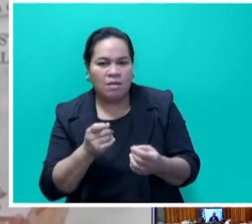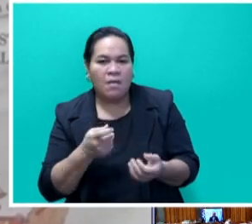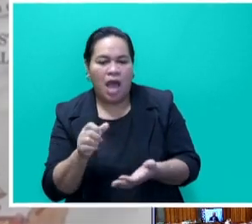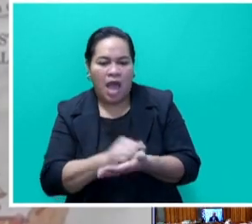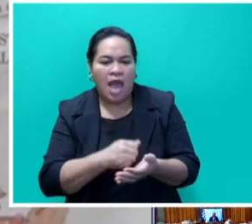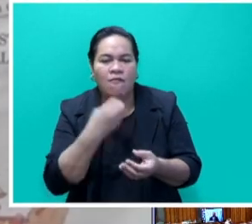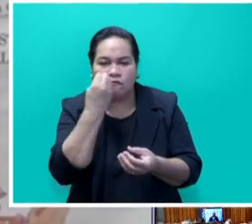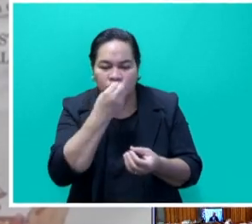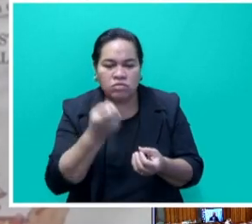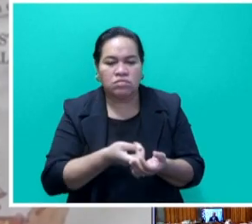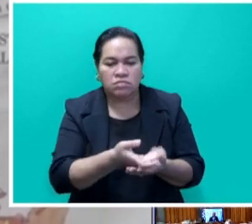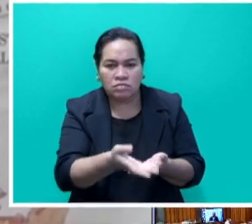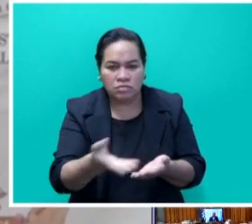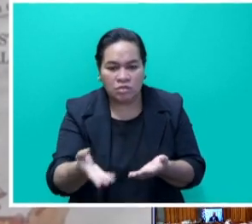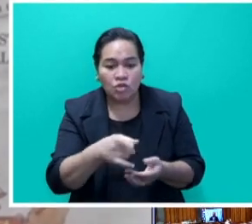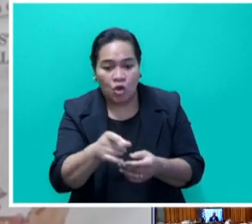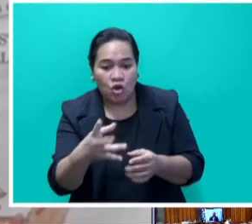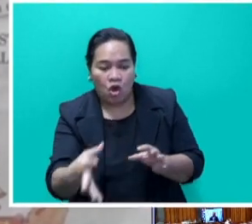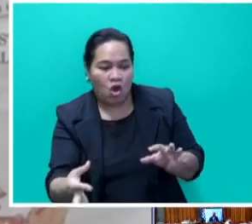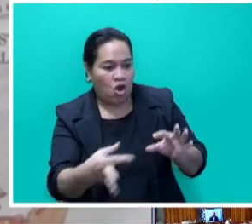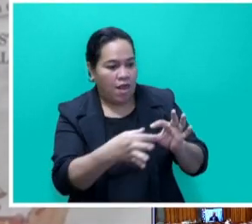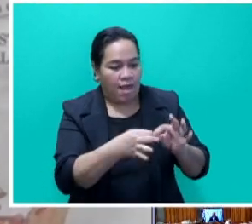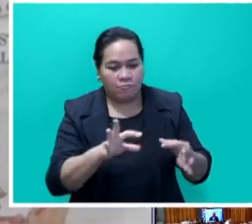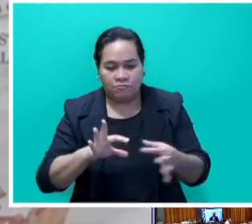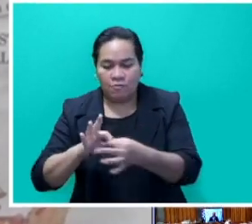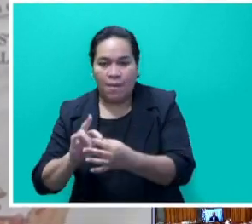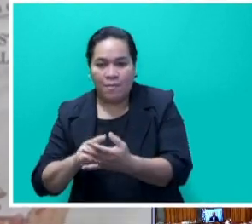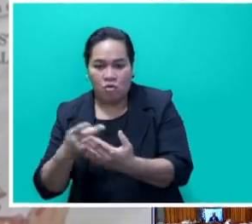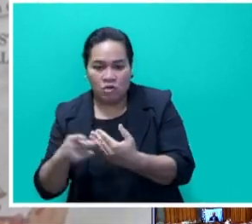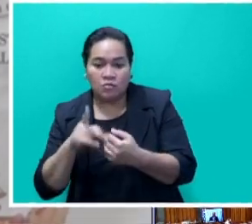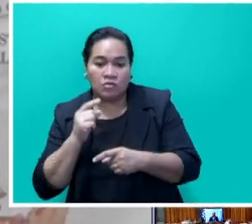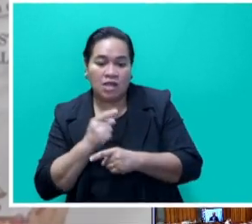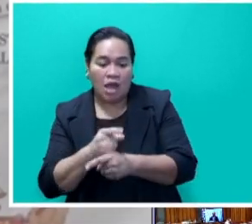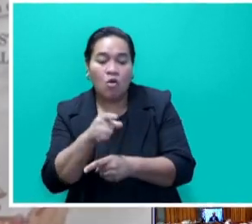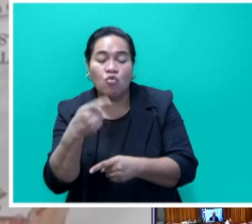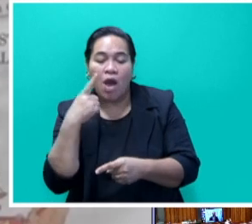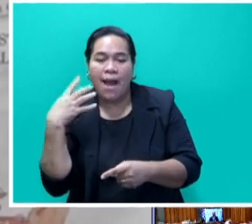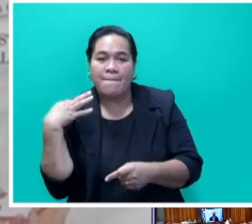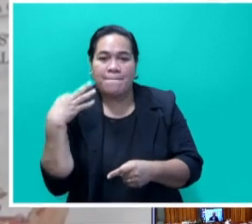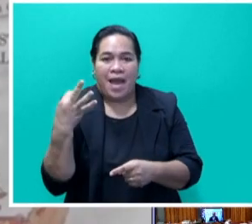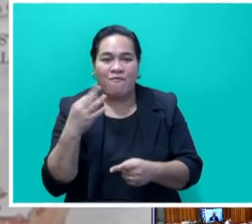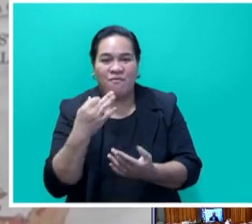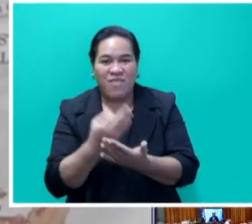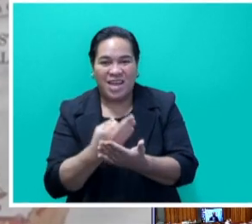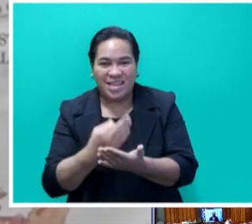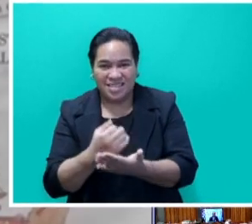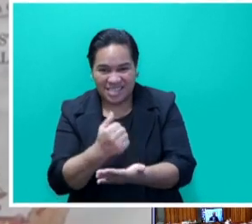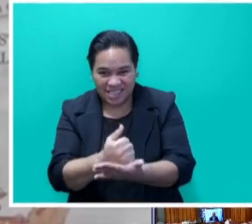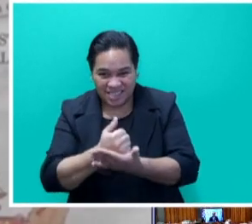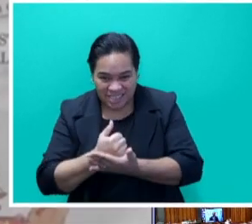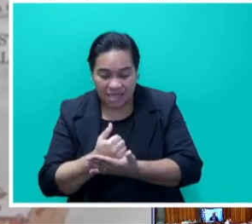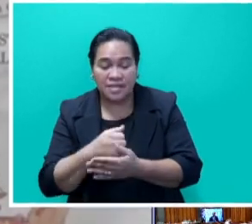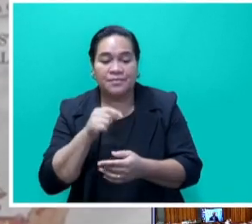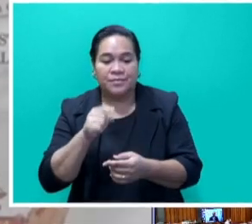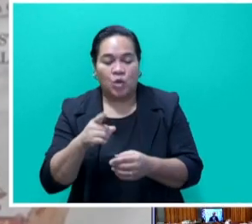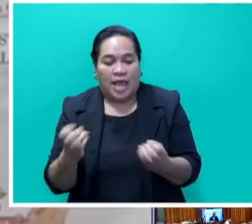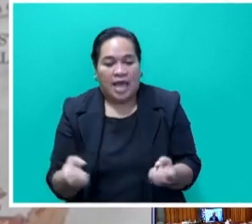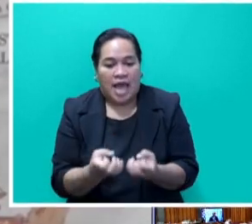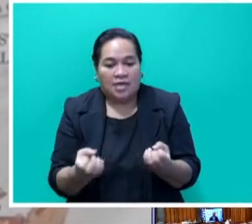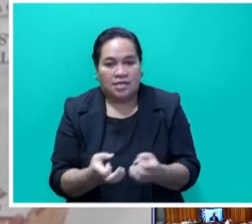connecting them with programs that can help guide those who are out of work through applying for financial assistance, encouraging our